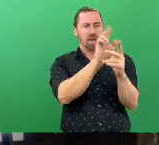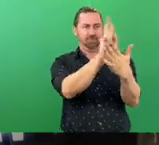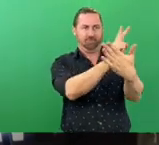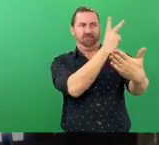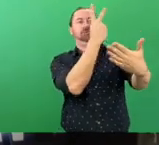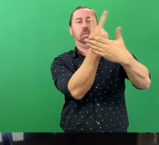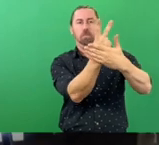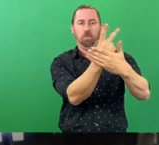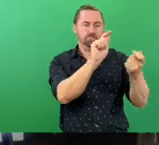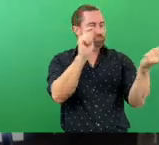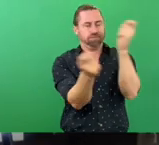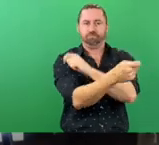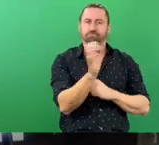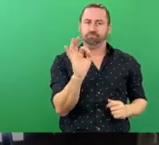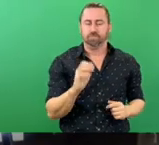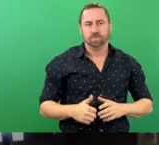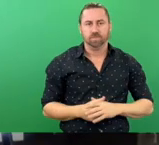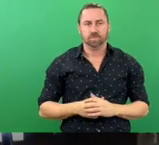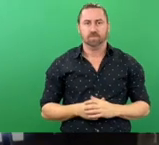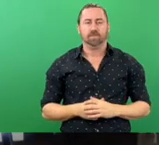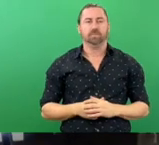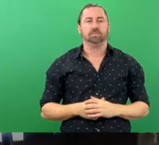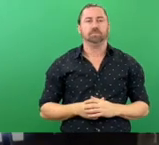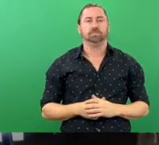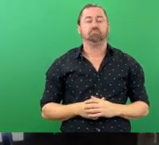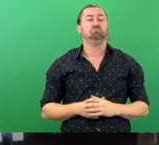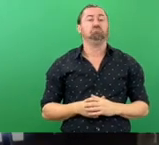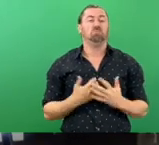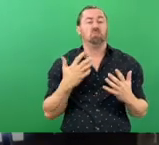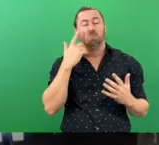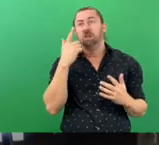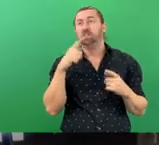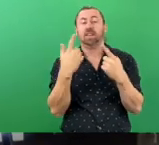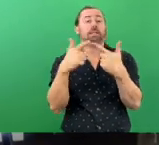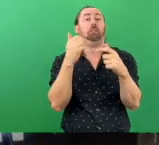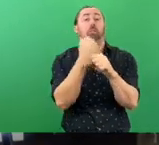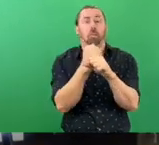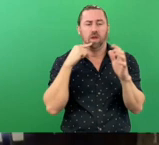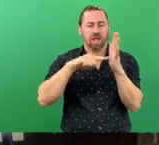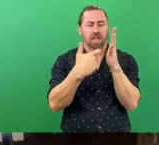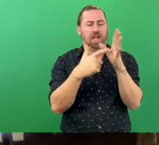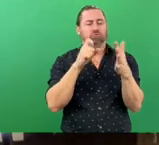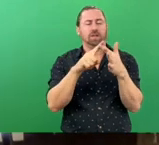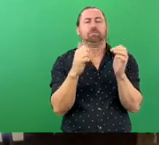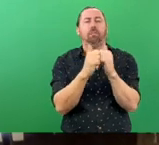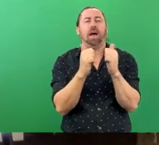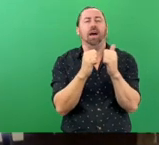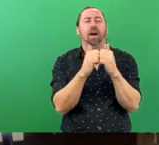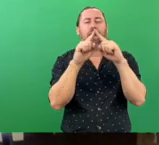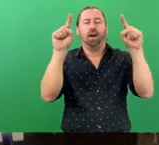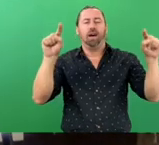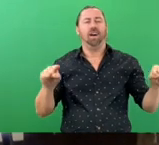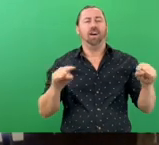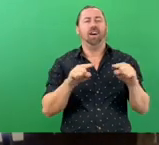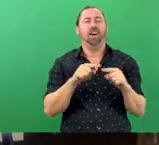right that way. And another good way to describe this is by using a piece of tracing paper. All right, so what I have here is a